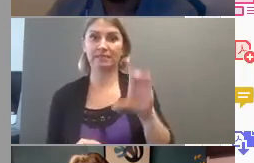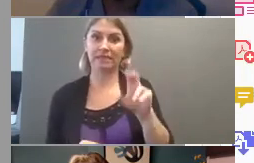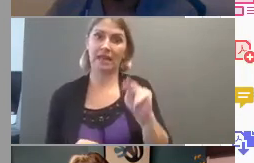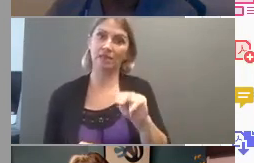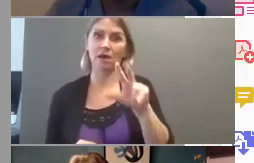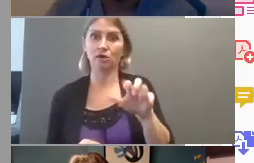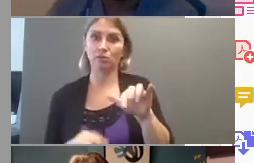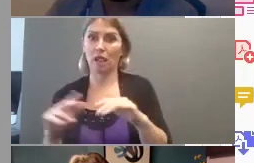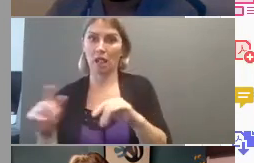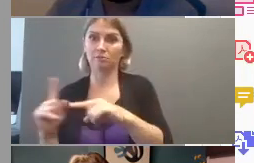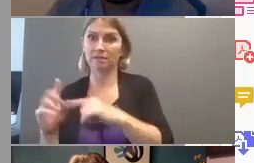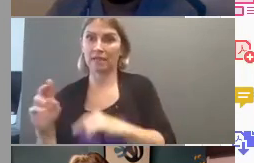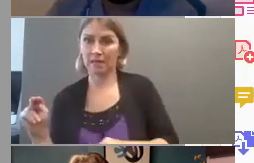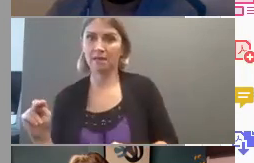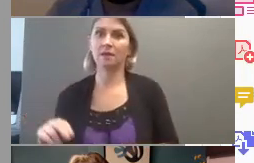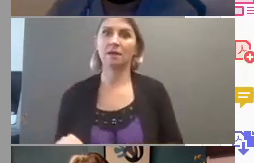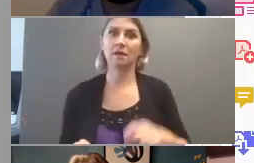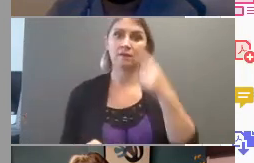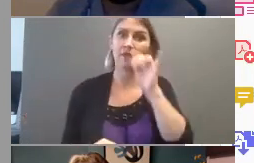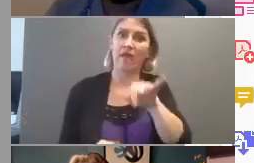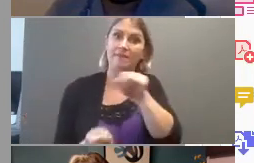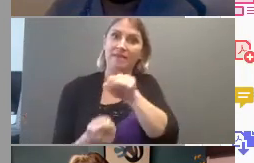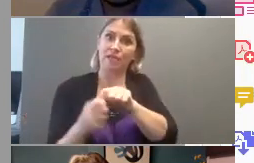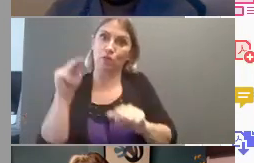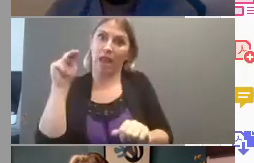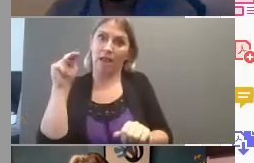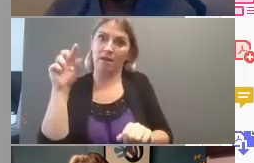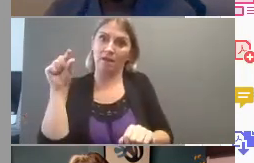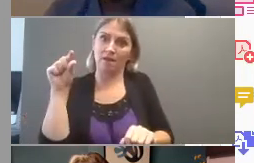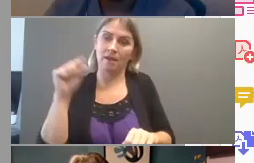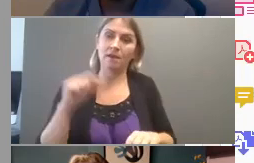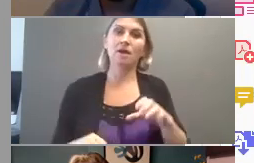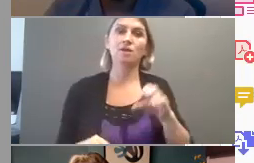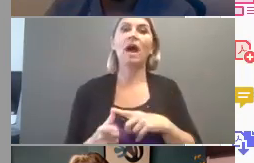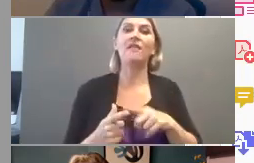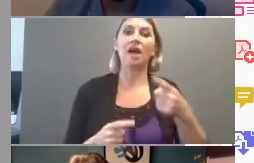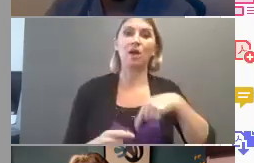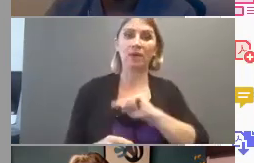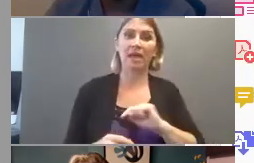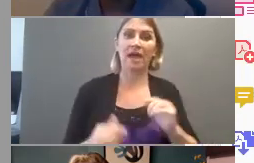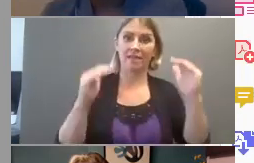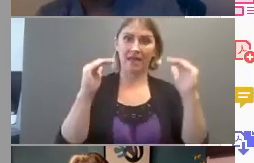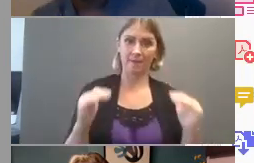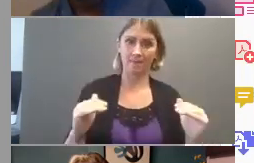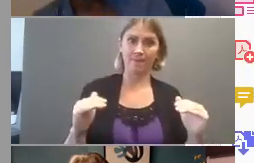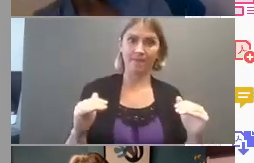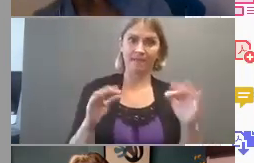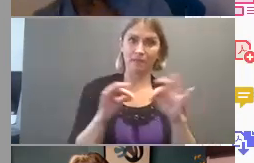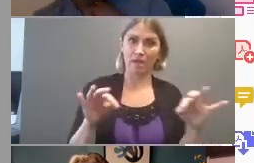3 plus of this particular n. And then we come to this particular equation